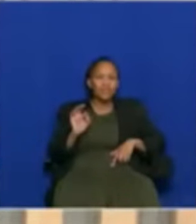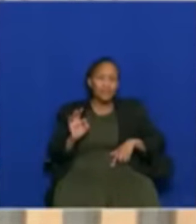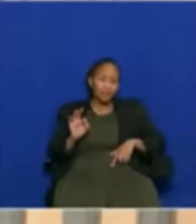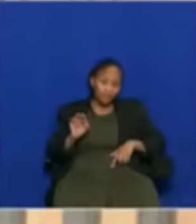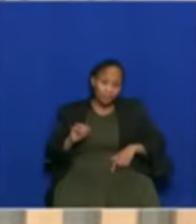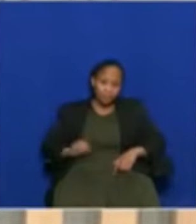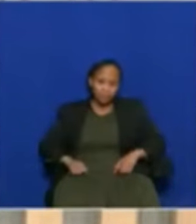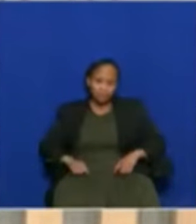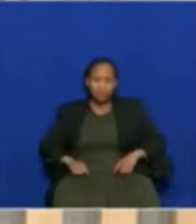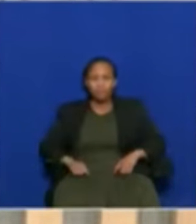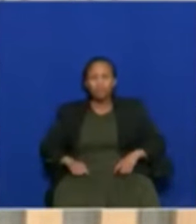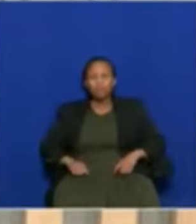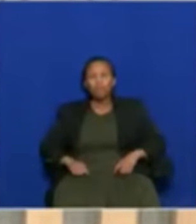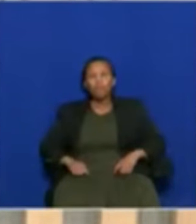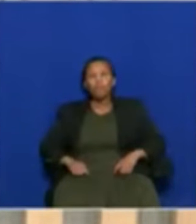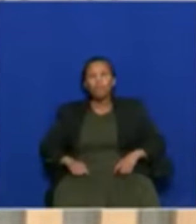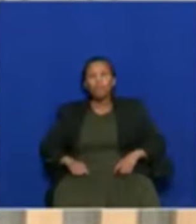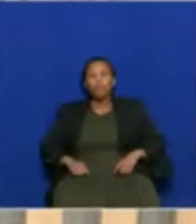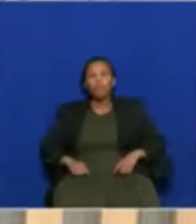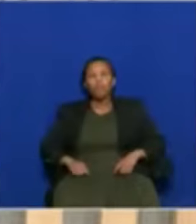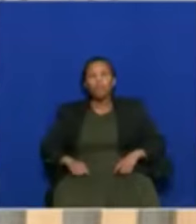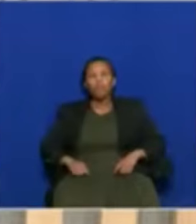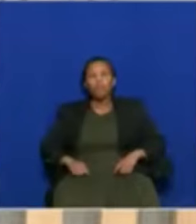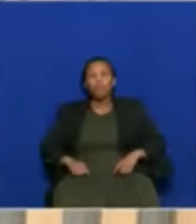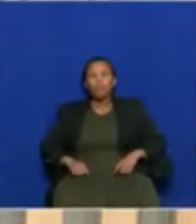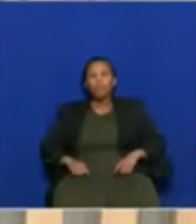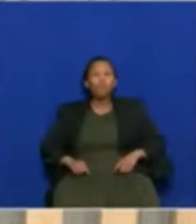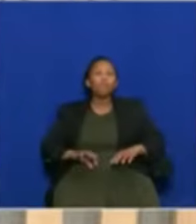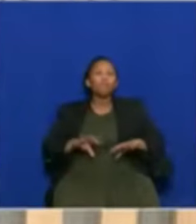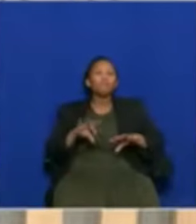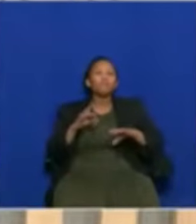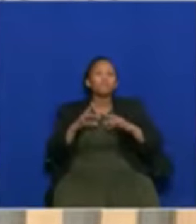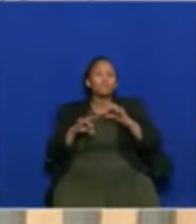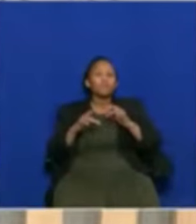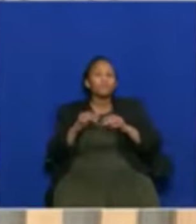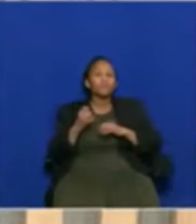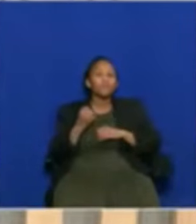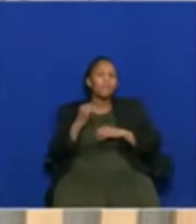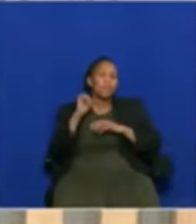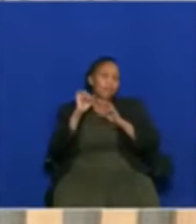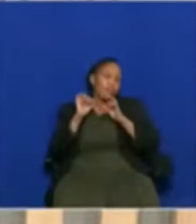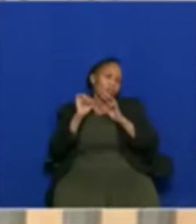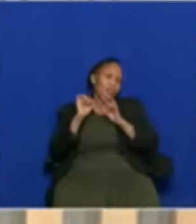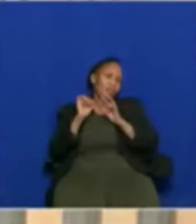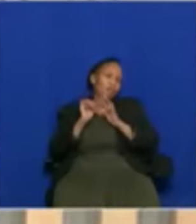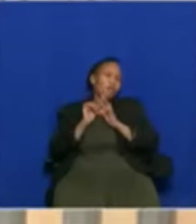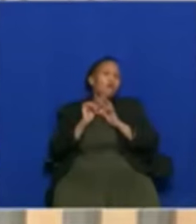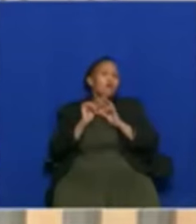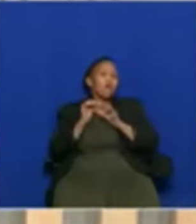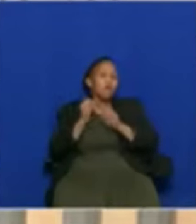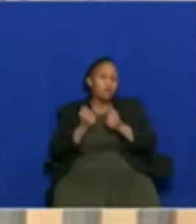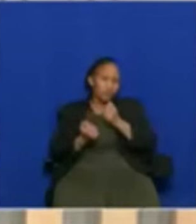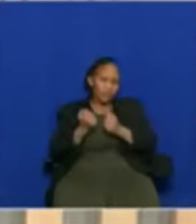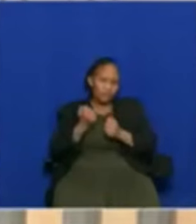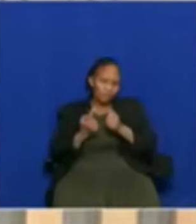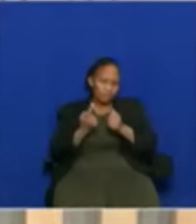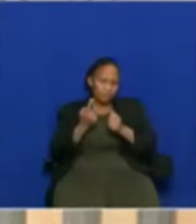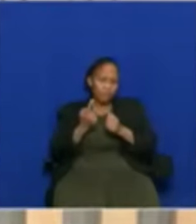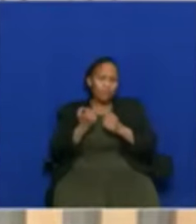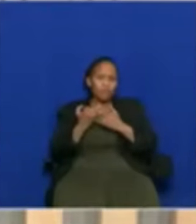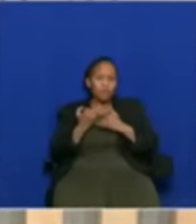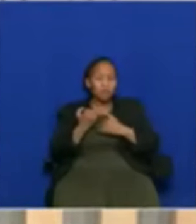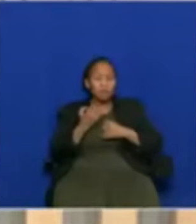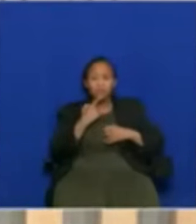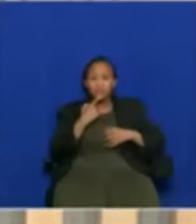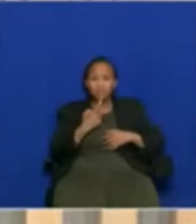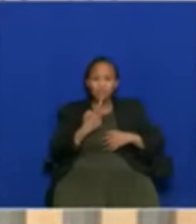under the heading Analysis of the Appeal, the court notes the legal issue to determine in these proceedings, namely whether the magistrate